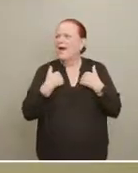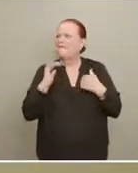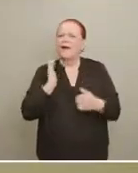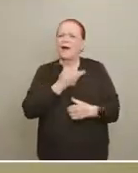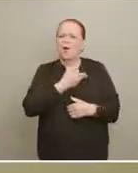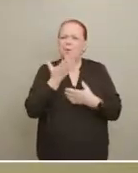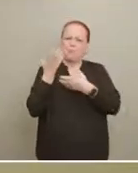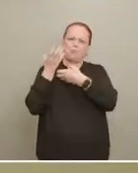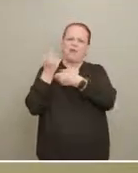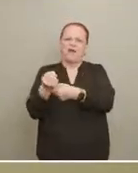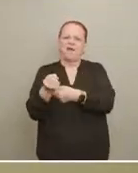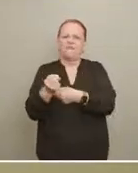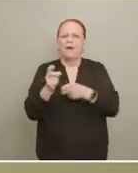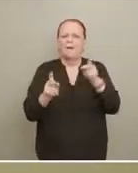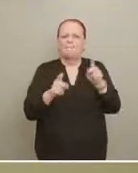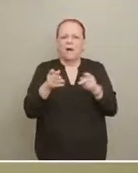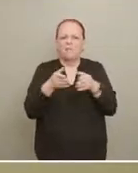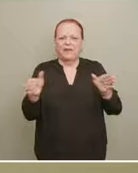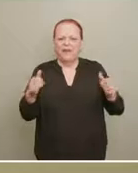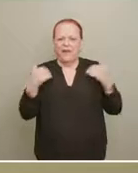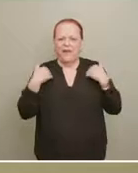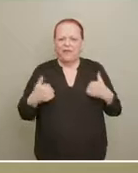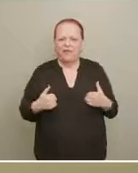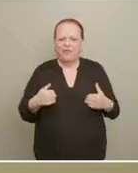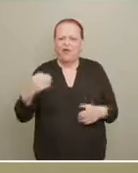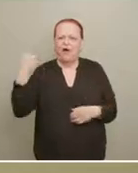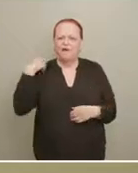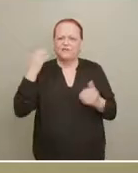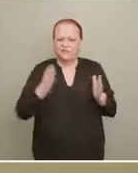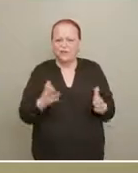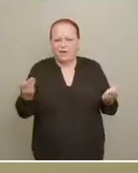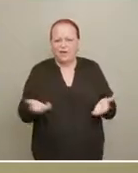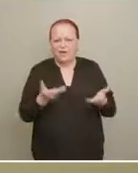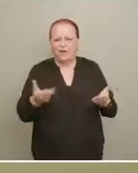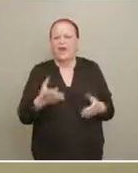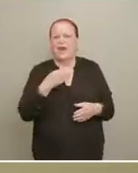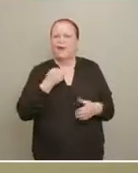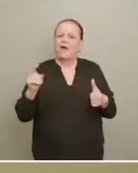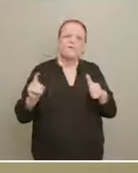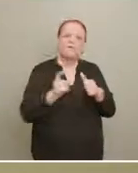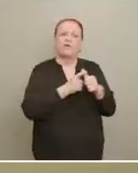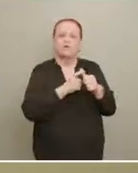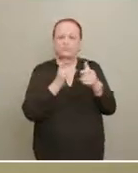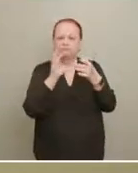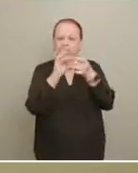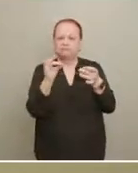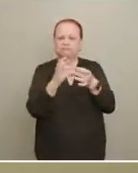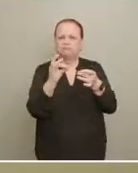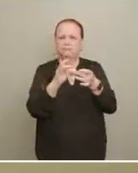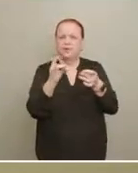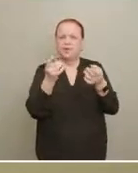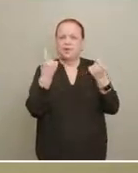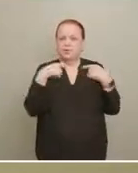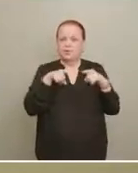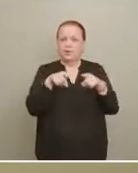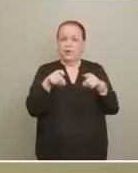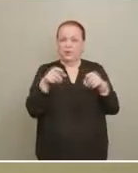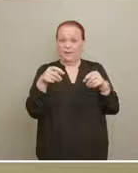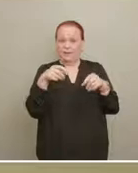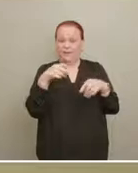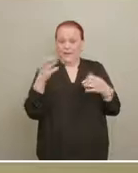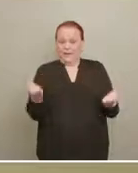brave public health officer here. And so I'm inclined to mention first that while we're in this treatment